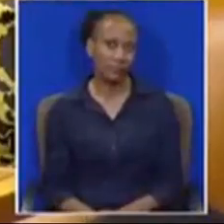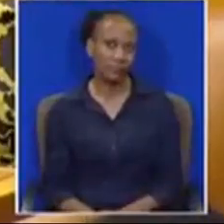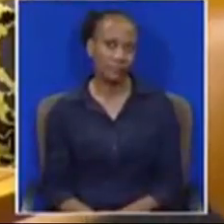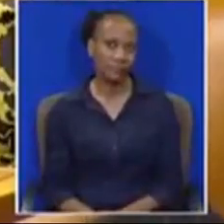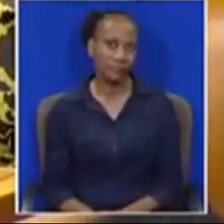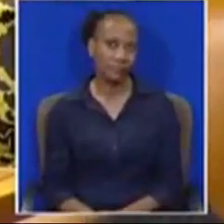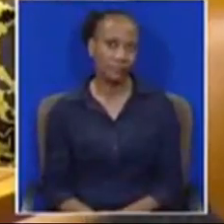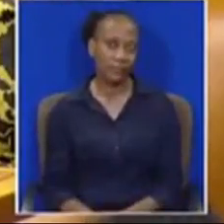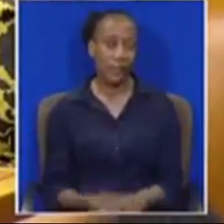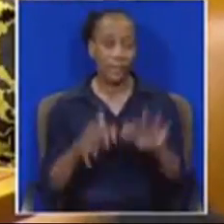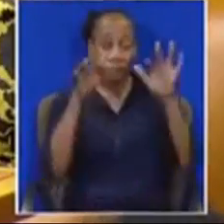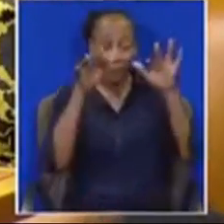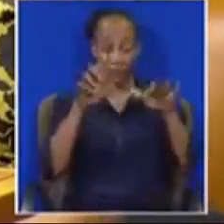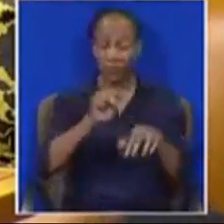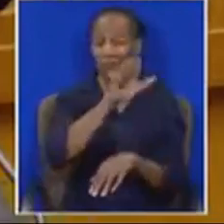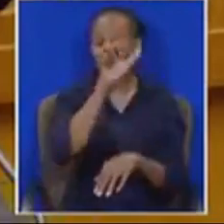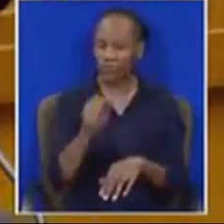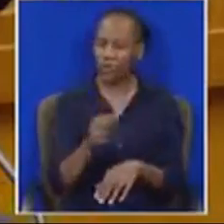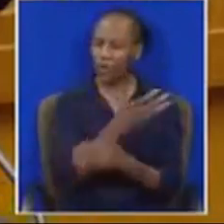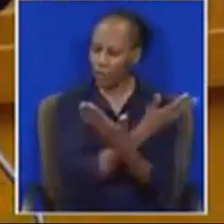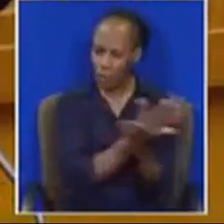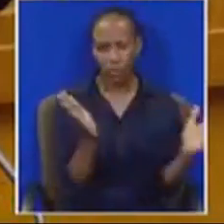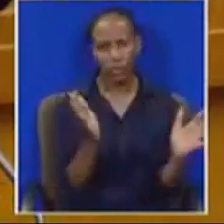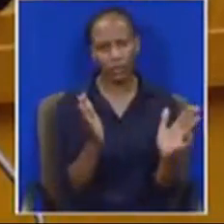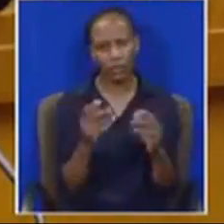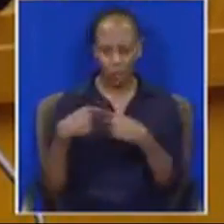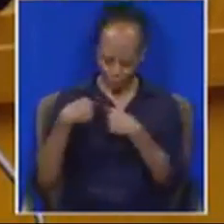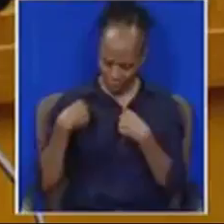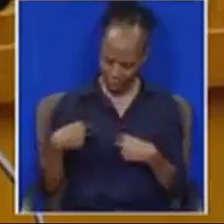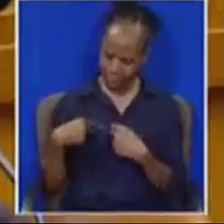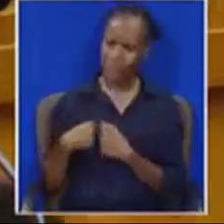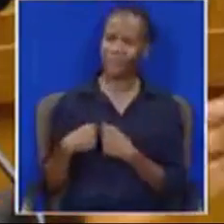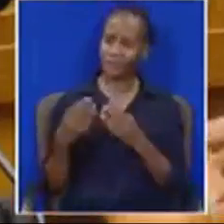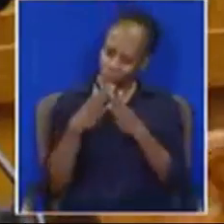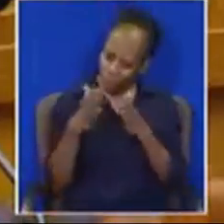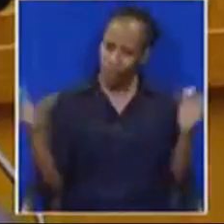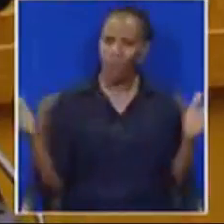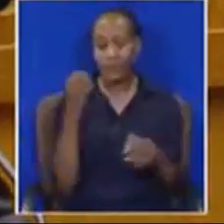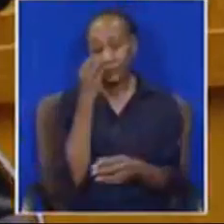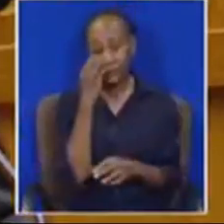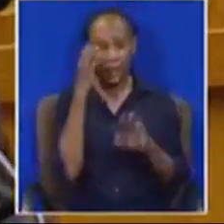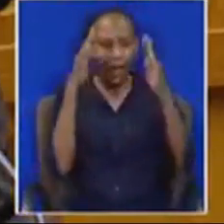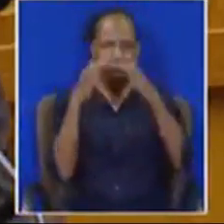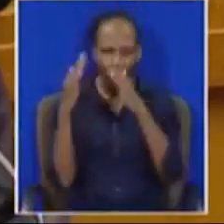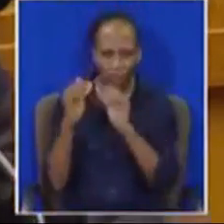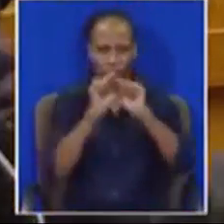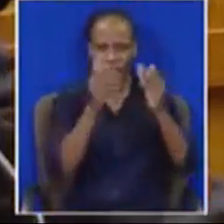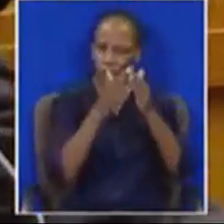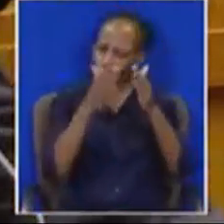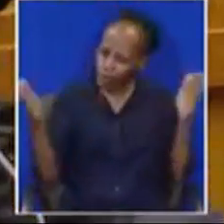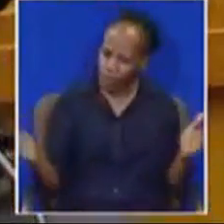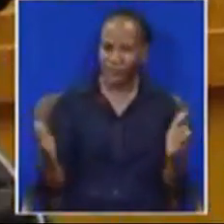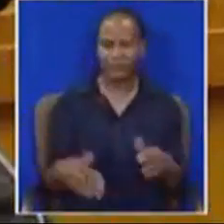I call on all South Africans to open their hearts, to open their rondavels as well, to open